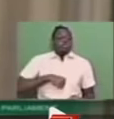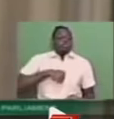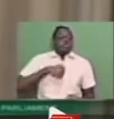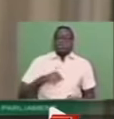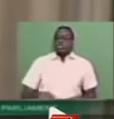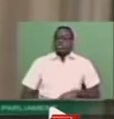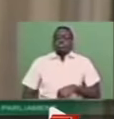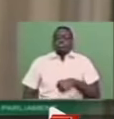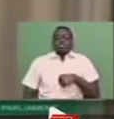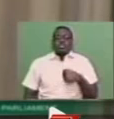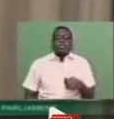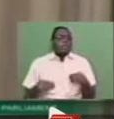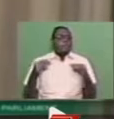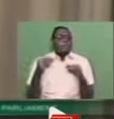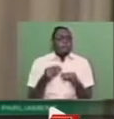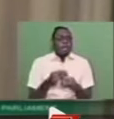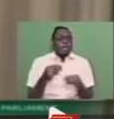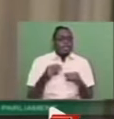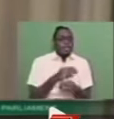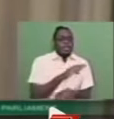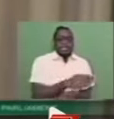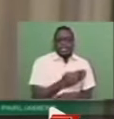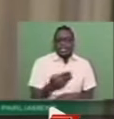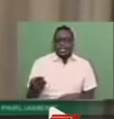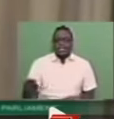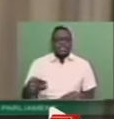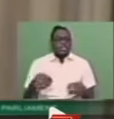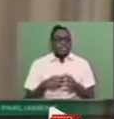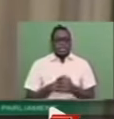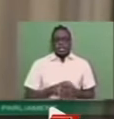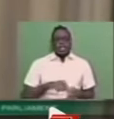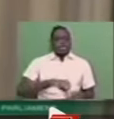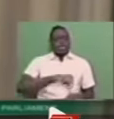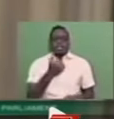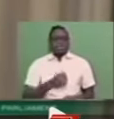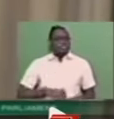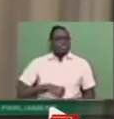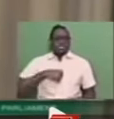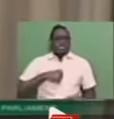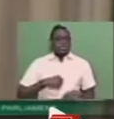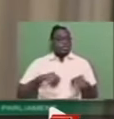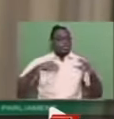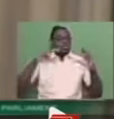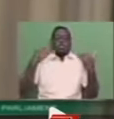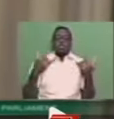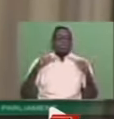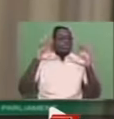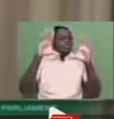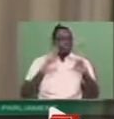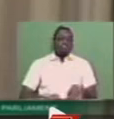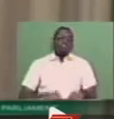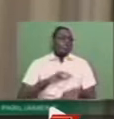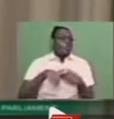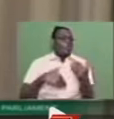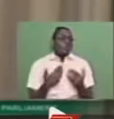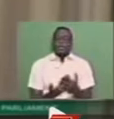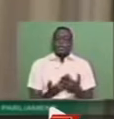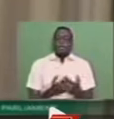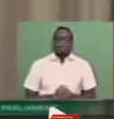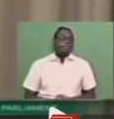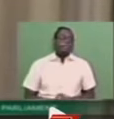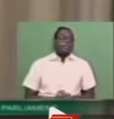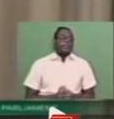I want you to remember that we left behind a petroleum refinery in 2015 that paid